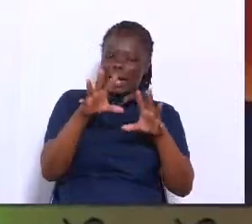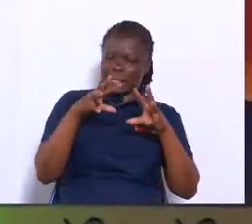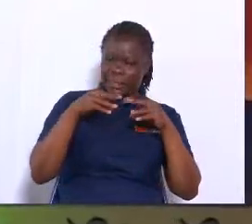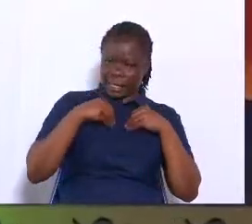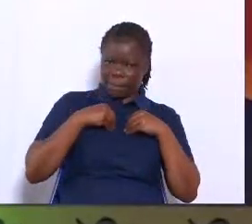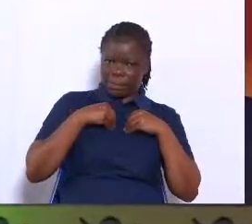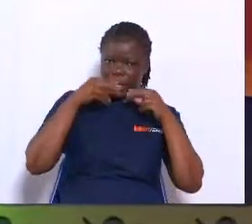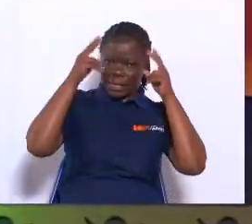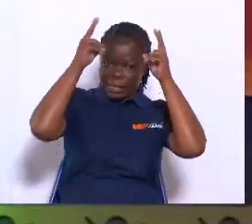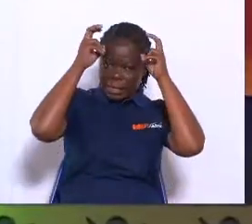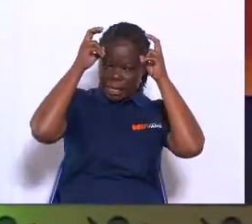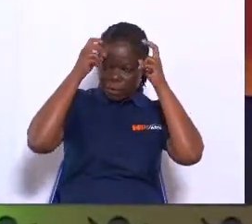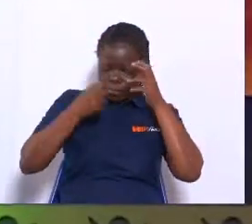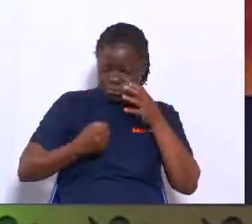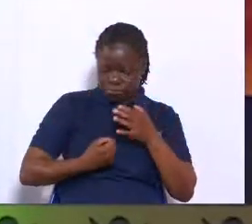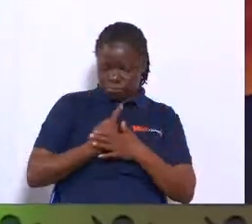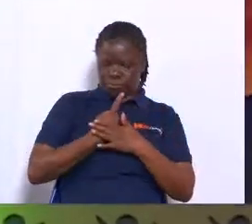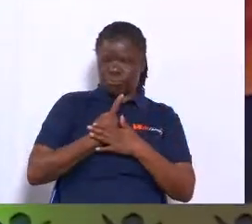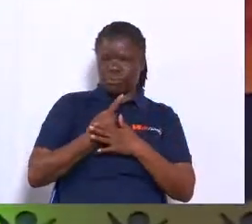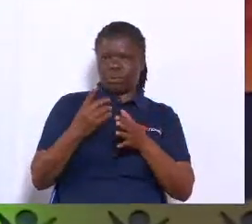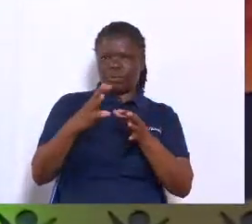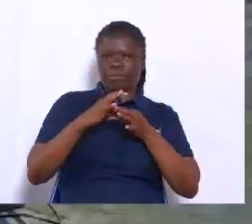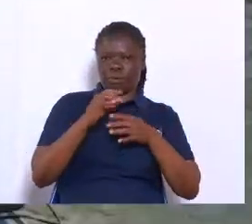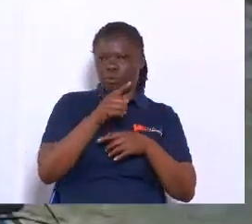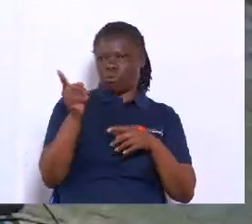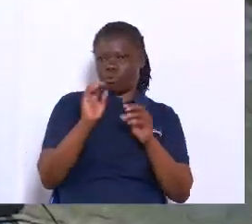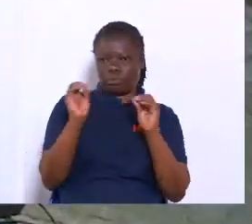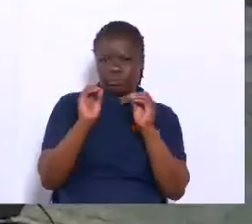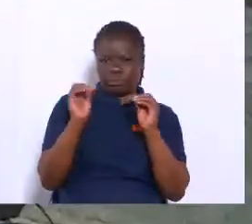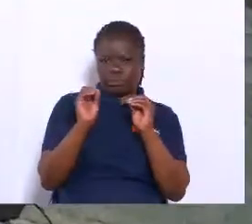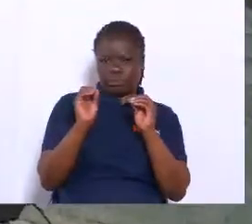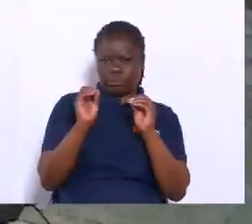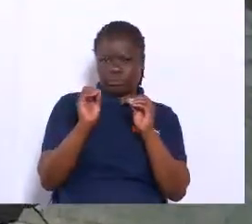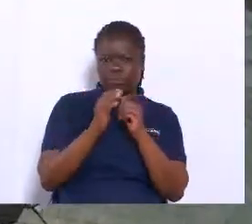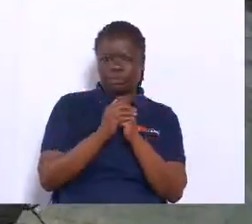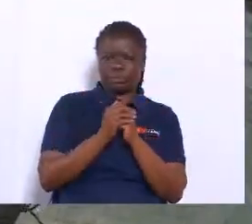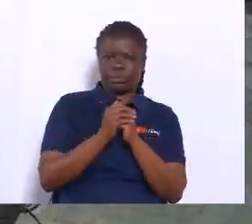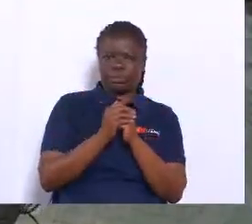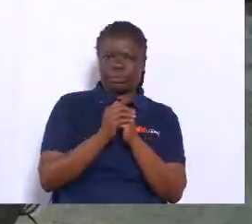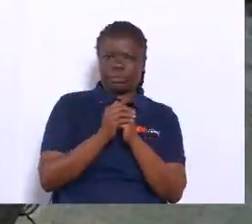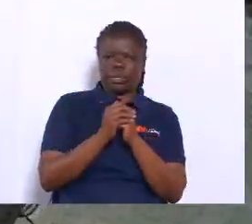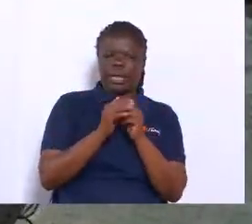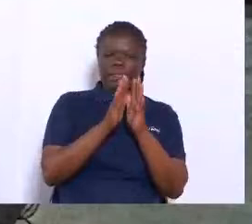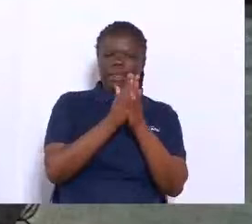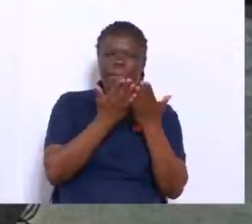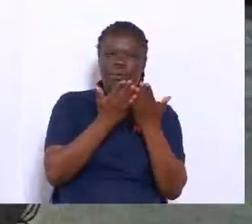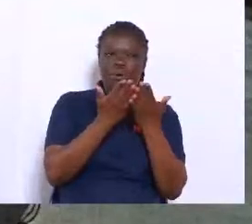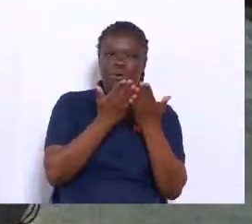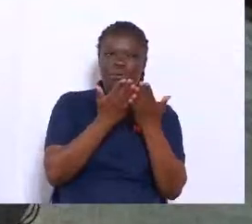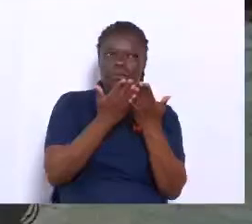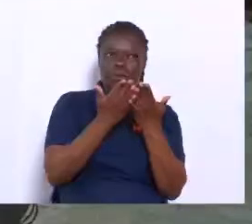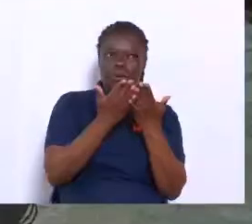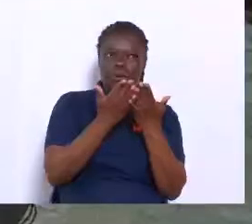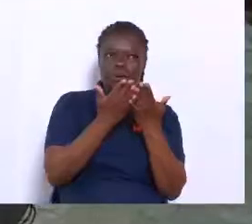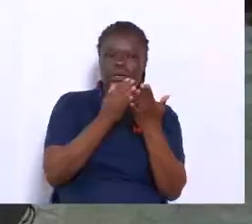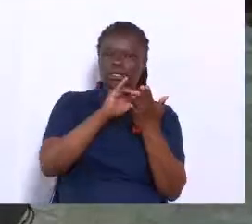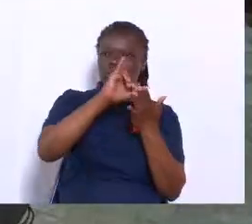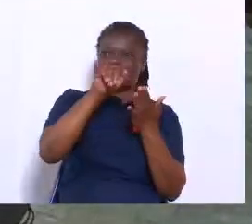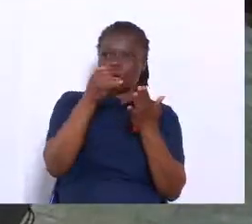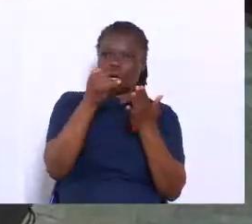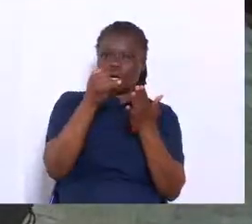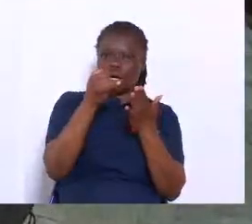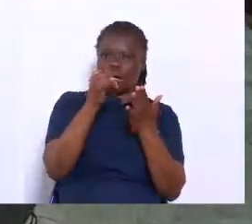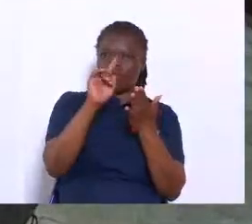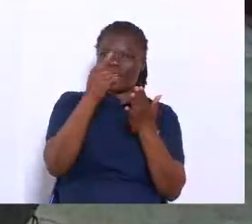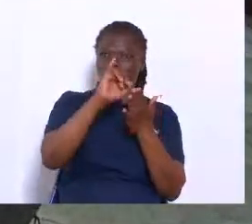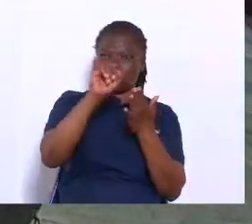the devil to trap you. Take your Bible, please, and turn to 1 John chapter 2. 1 John